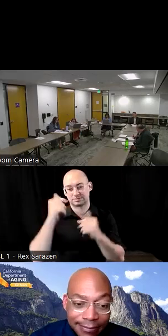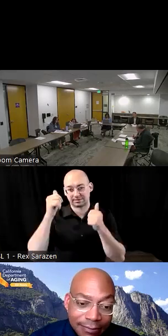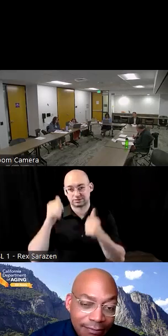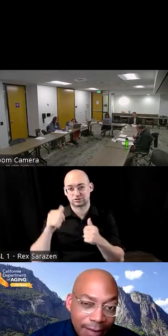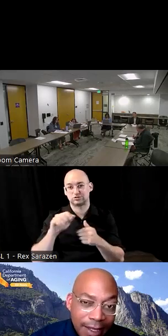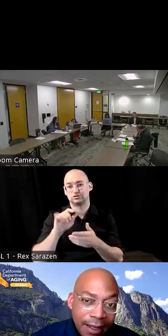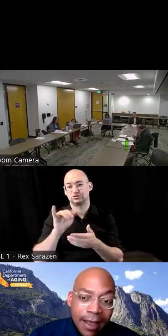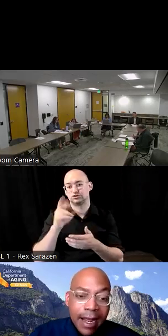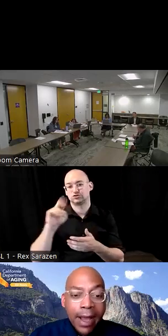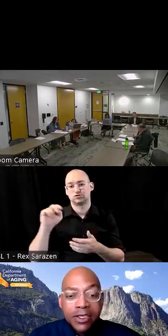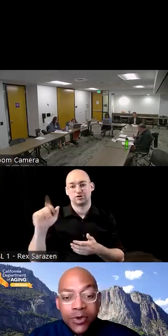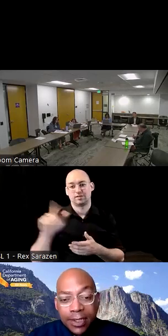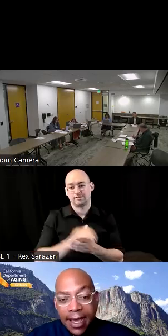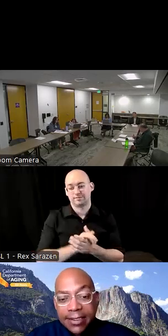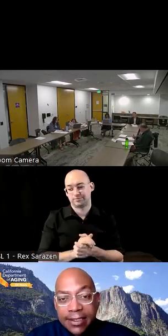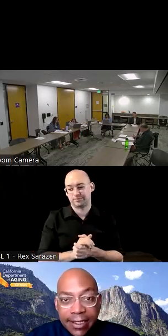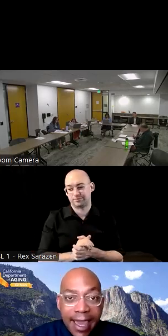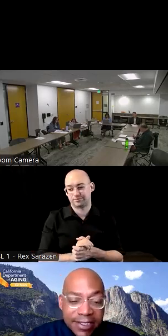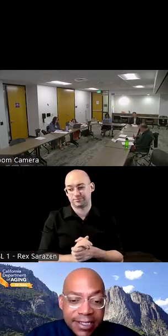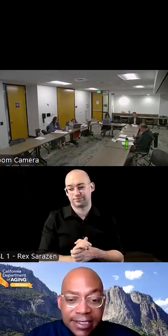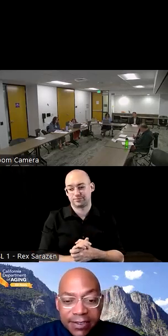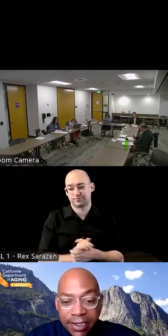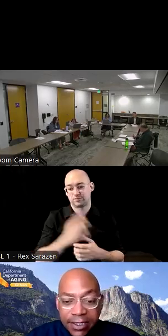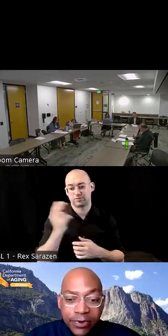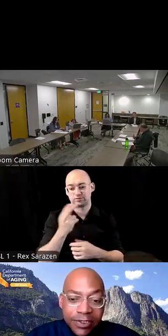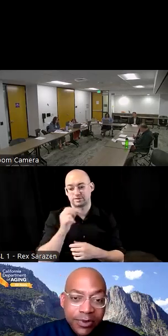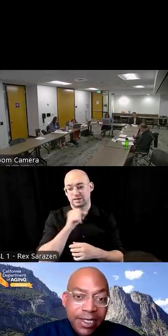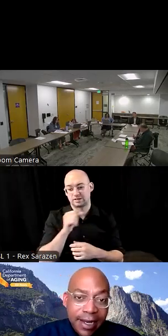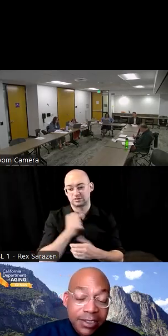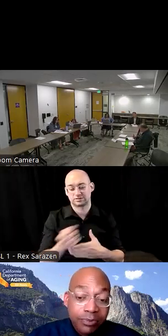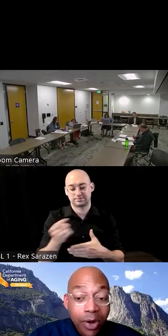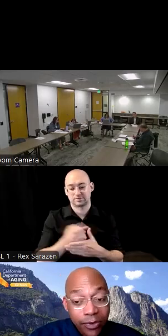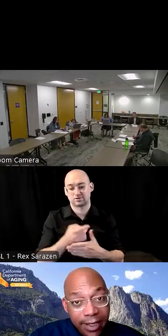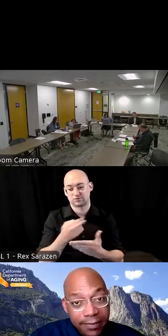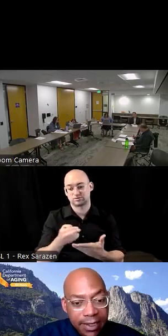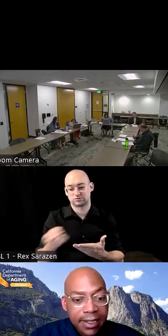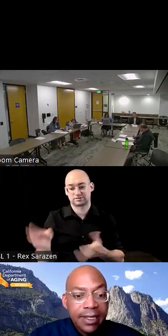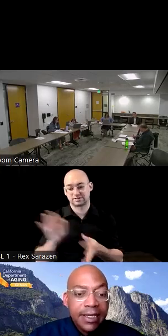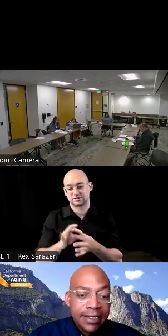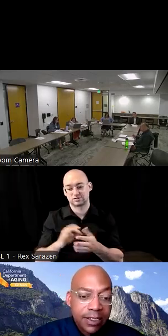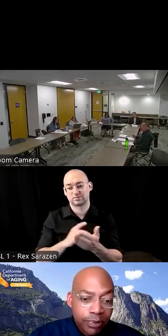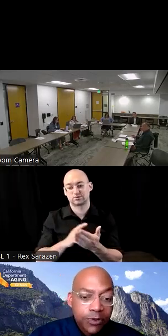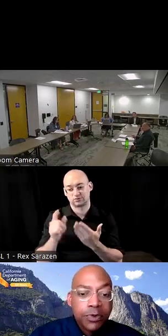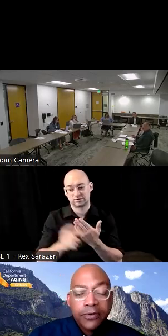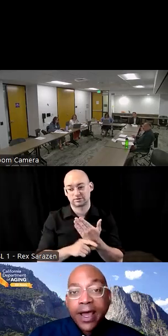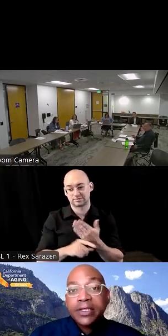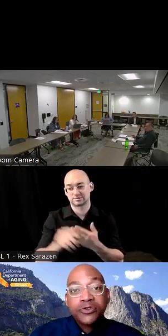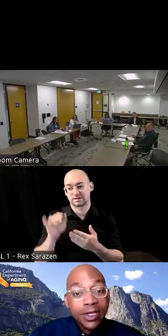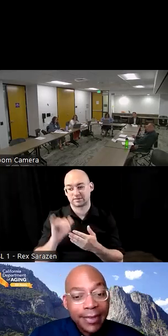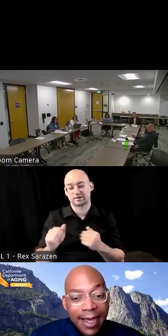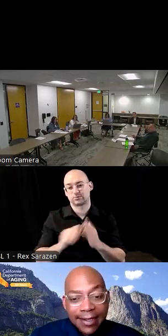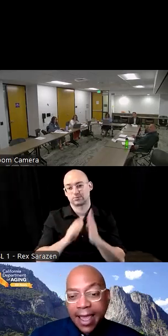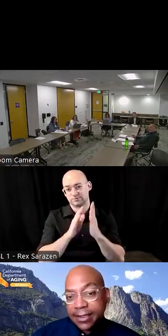Journal. Now, by utilizing the Aging and Disability Resource Connection programs, this approach will